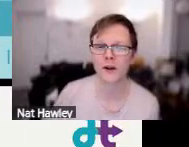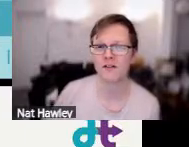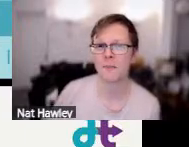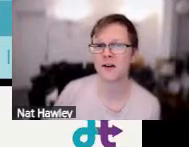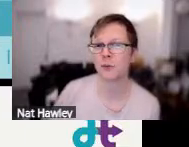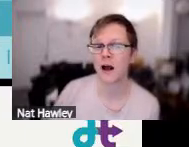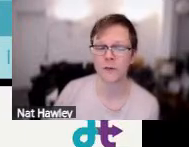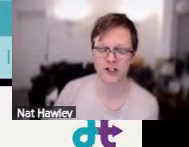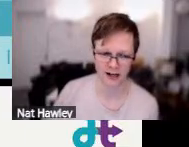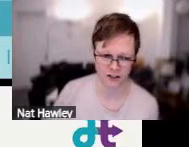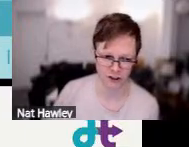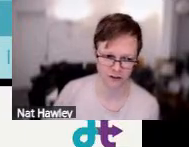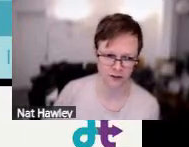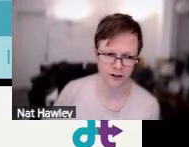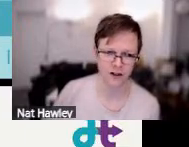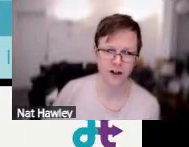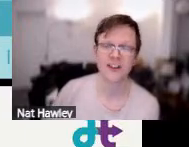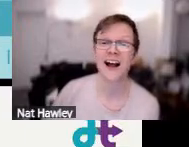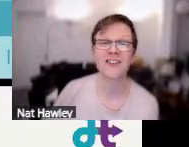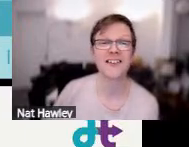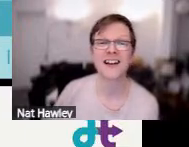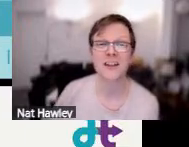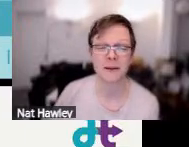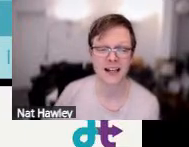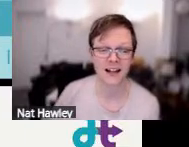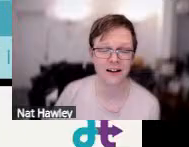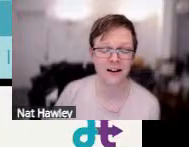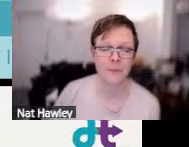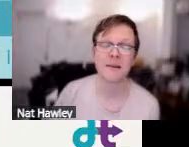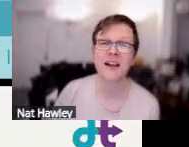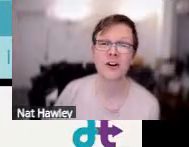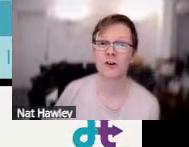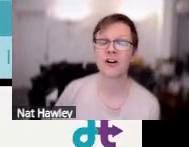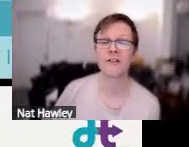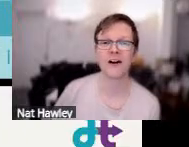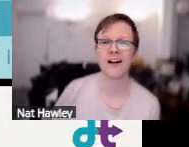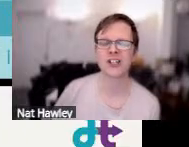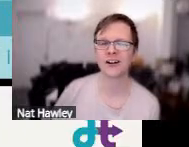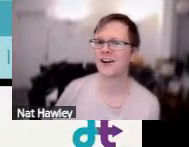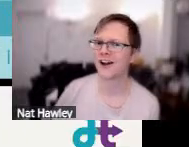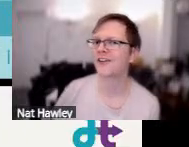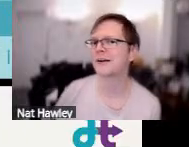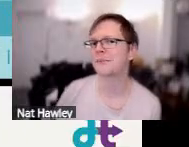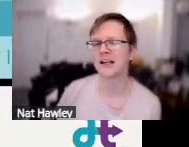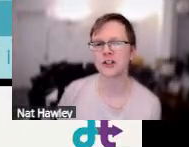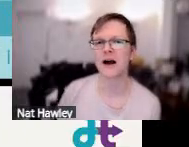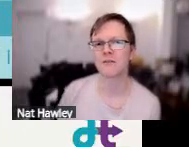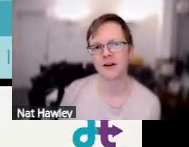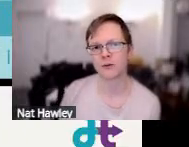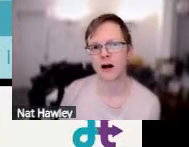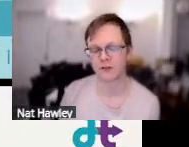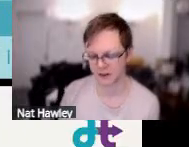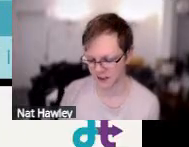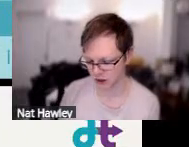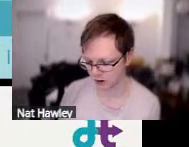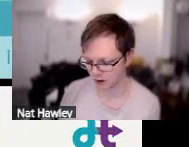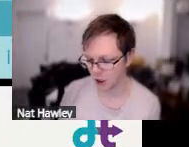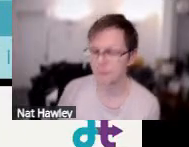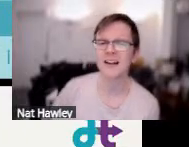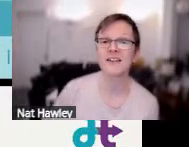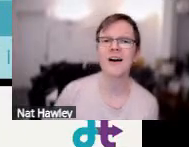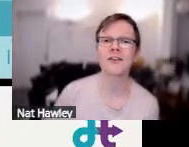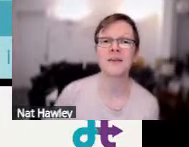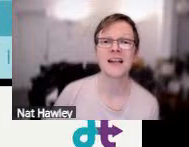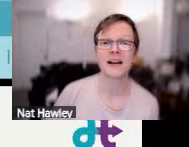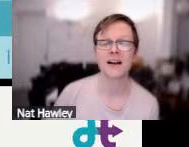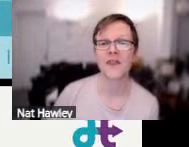struggled with mental health challenges. So as I said at the beginning, being neurodivergent doesn't mean you have a mental health condition, but